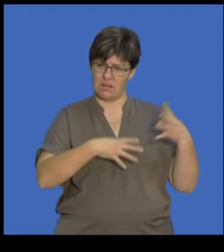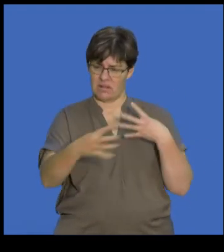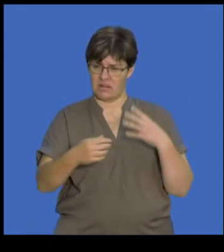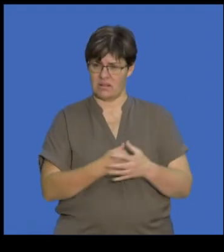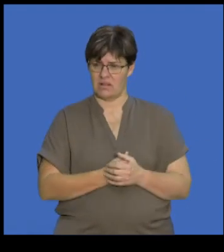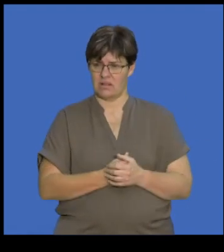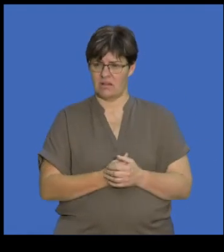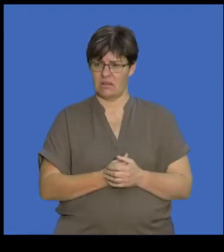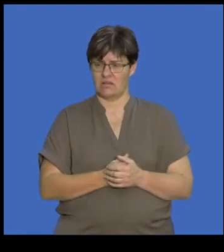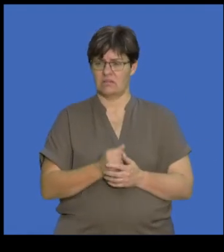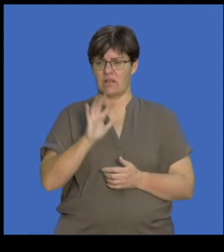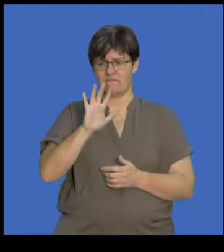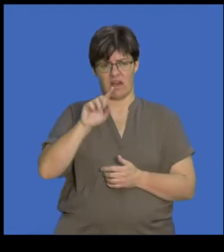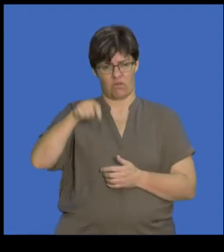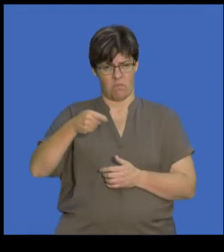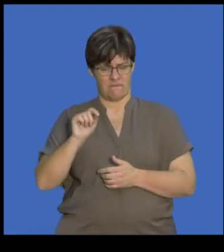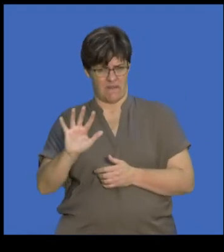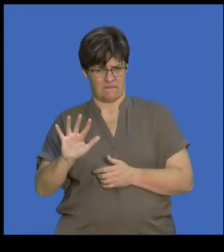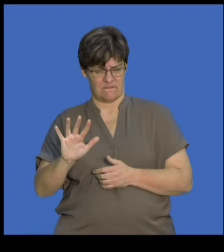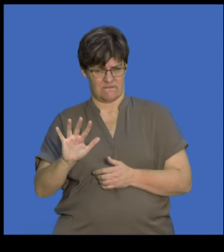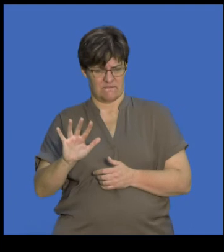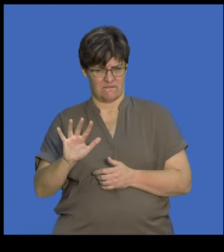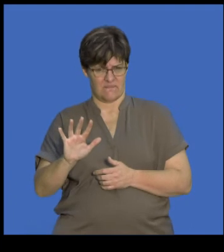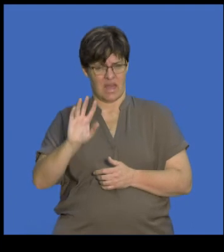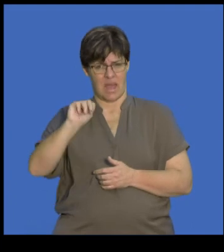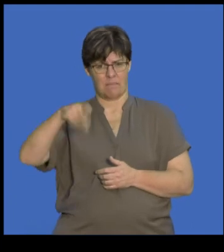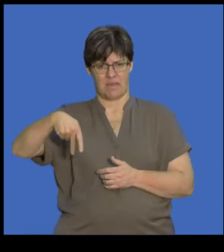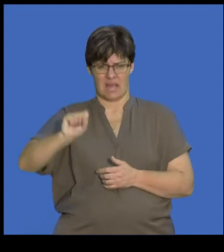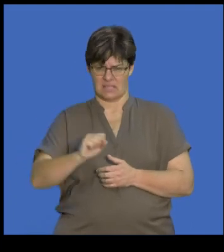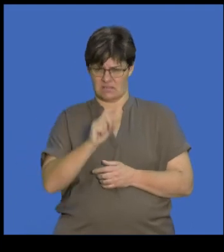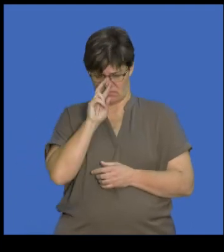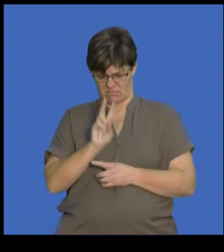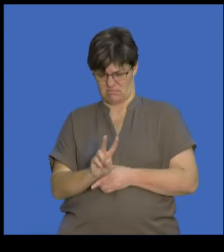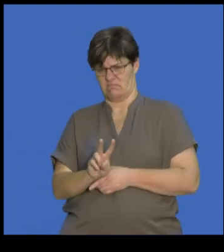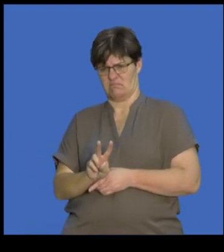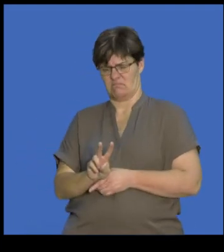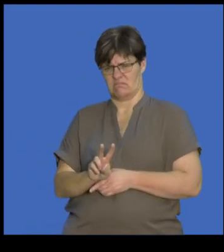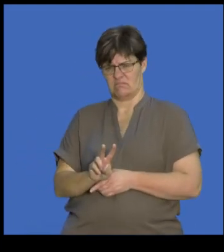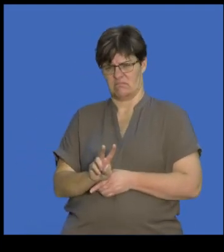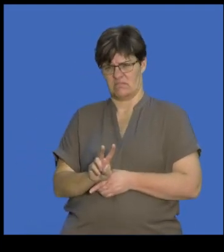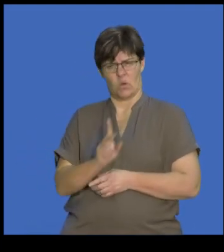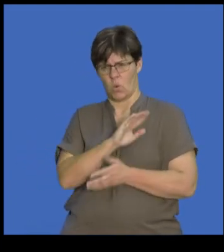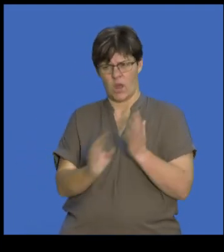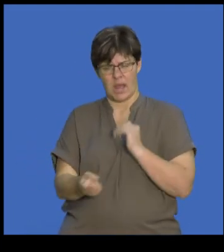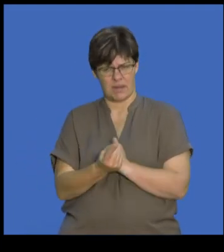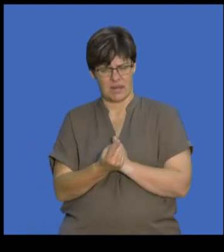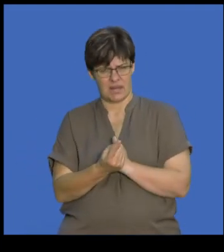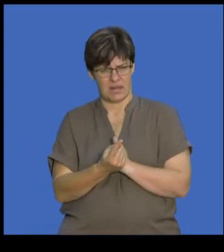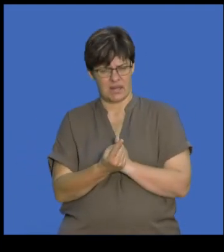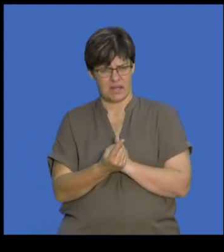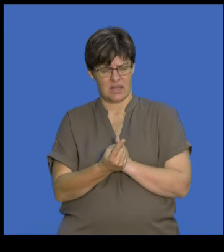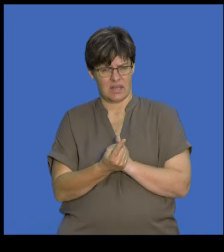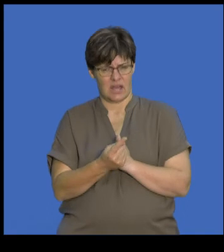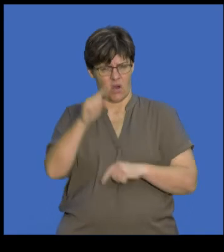to 5.5. Now, amperes. Now you do realize that what is actually happening, the ratio